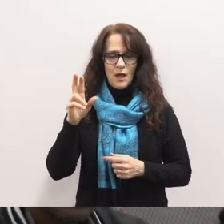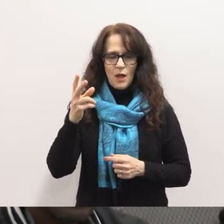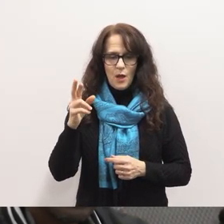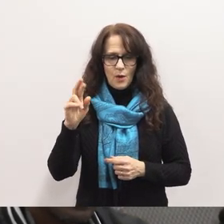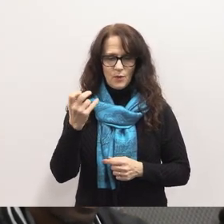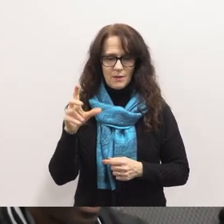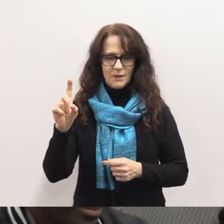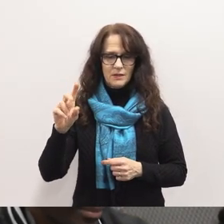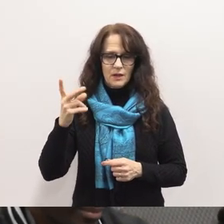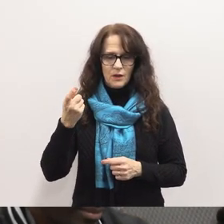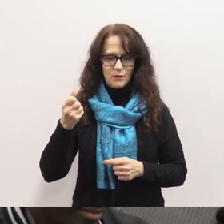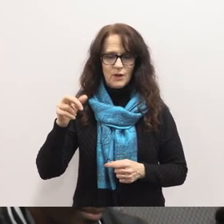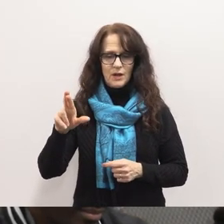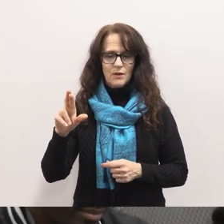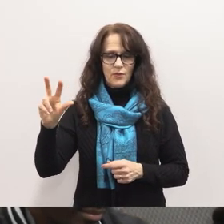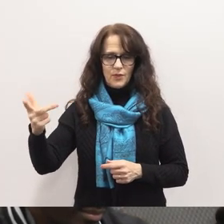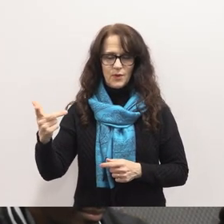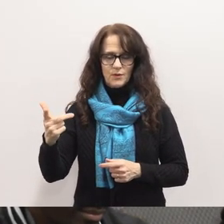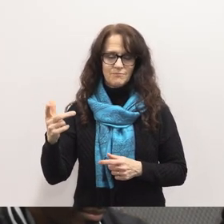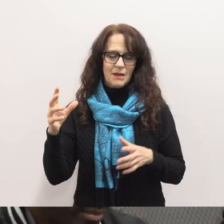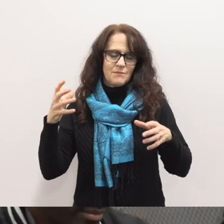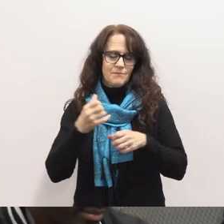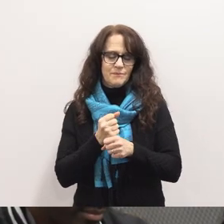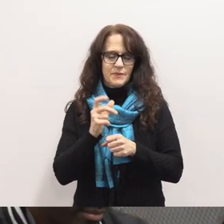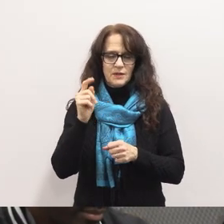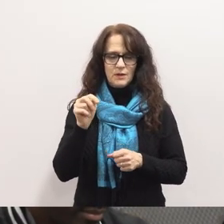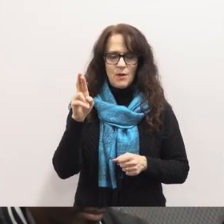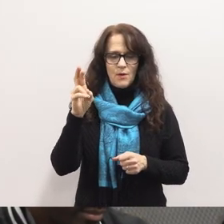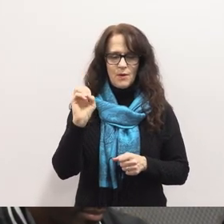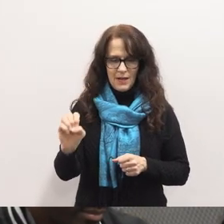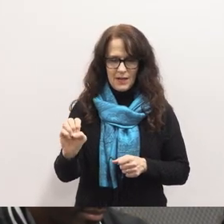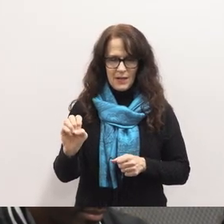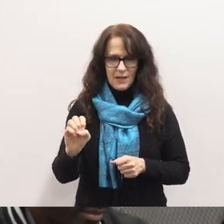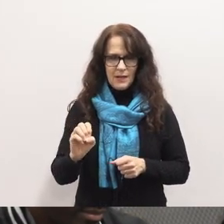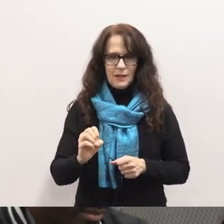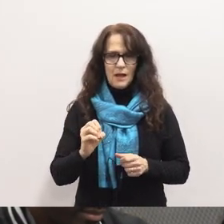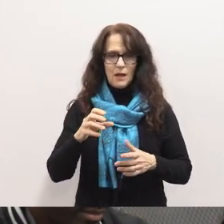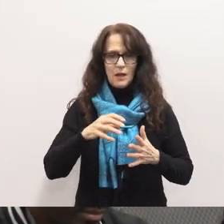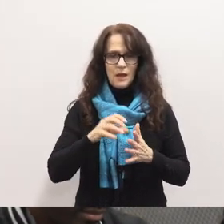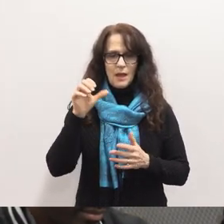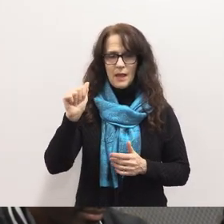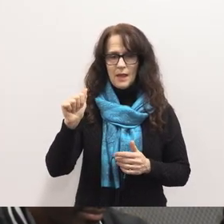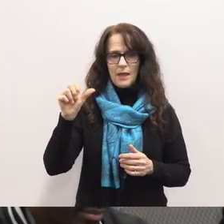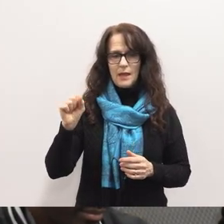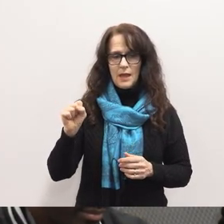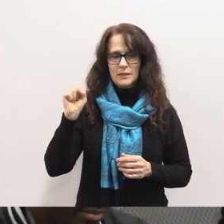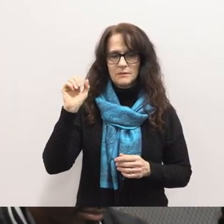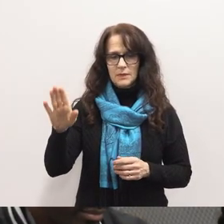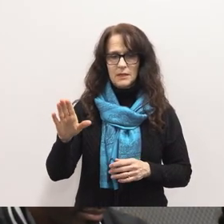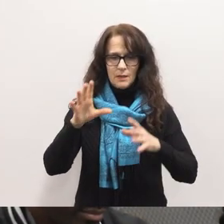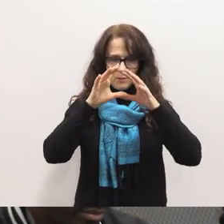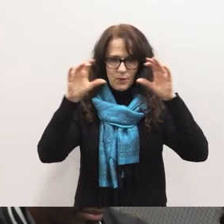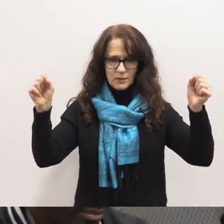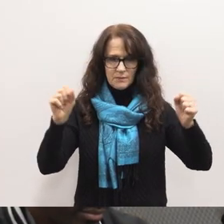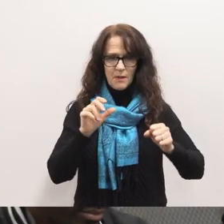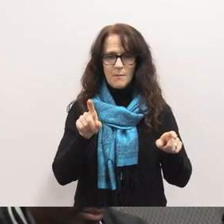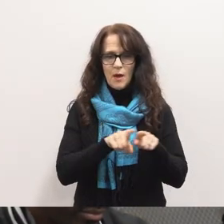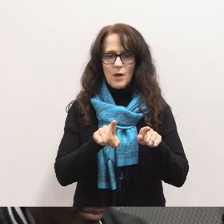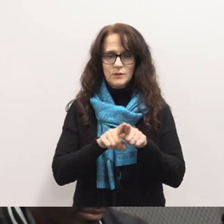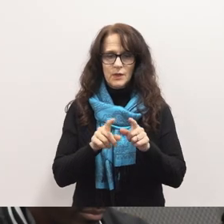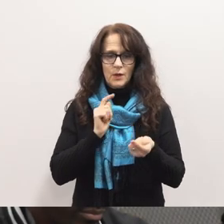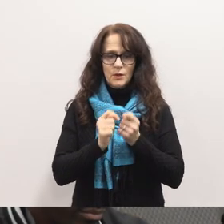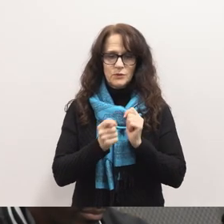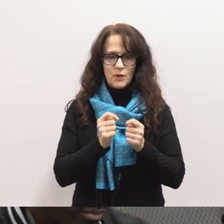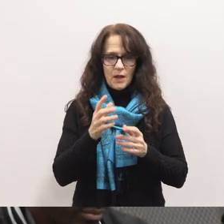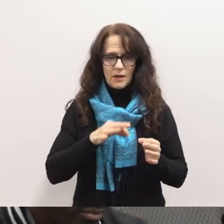Trey, and I am proud to say that I'm the student body president of the Lakewood Lancers. Alongside with ASB, I'm also a part of the track and field team where I